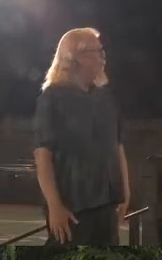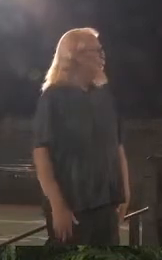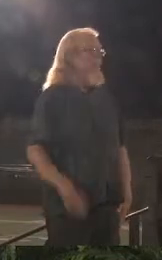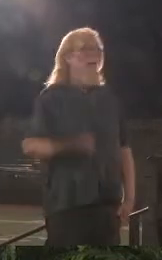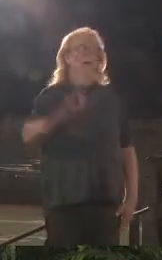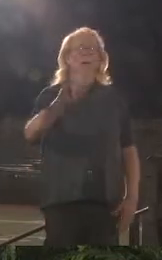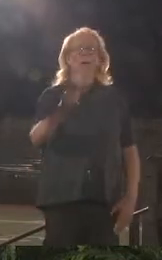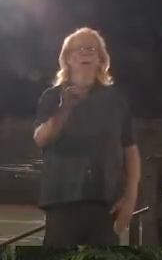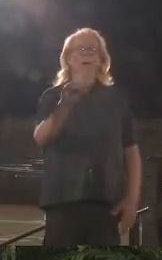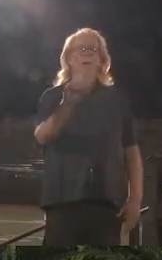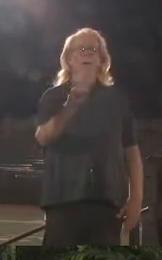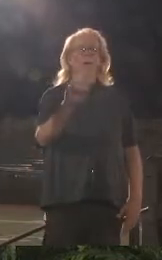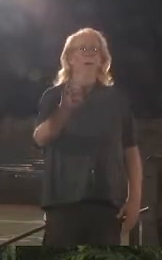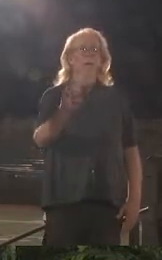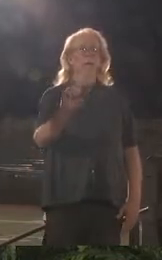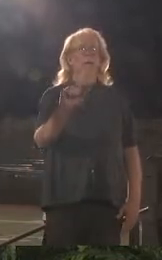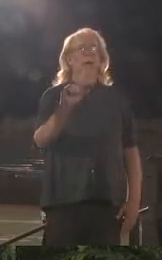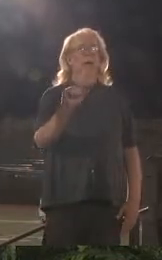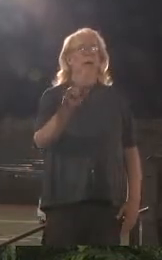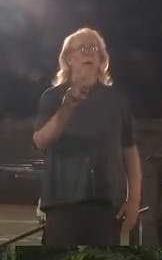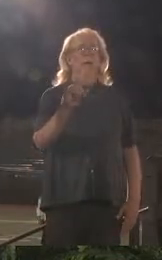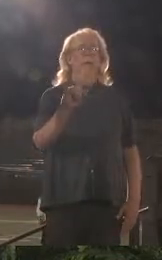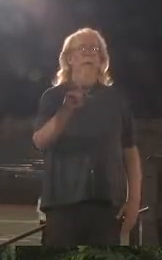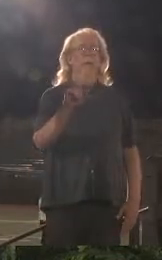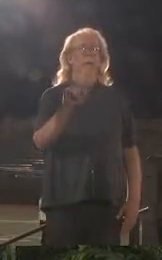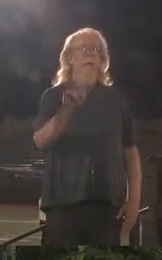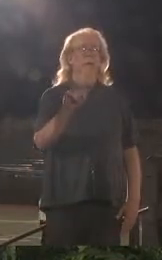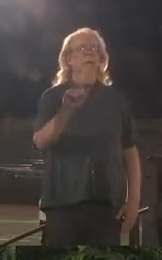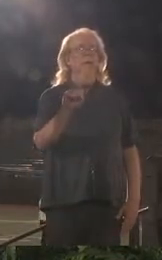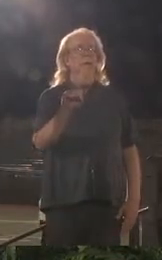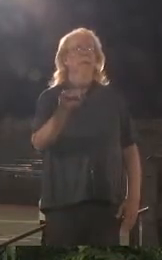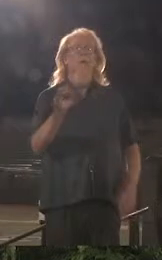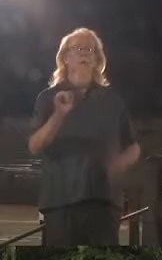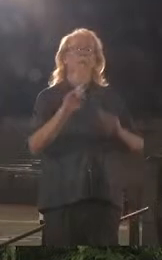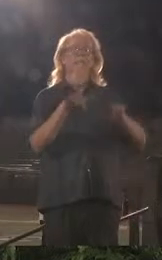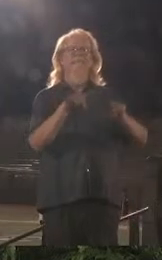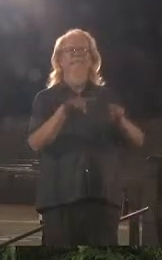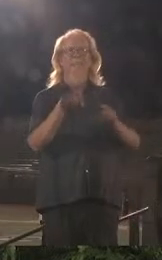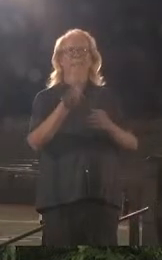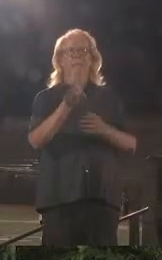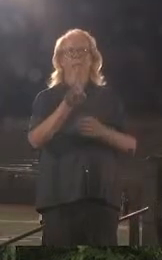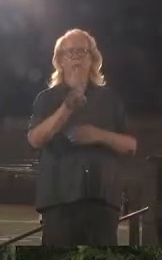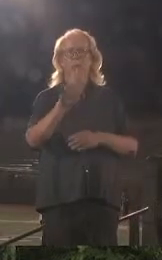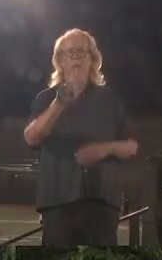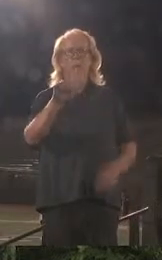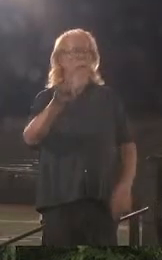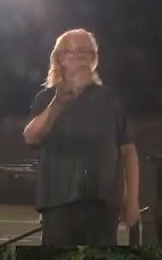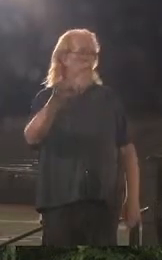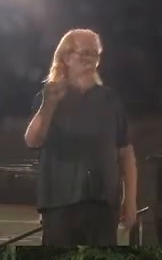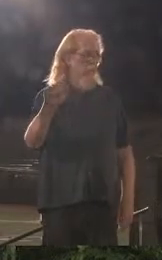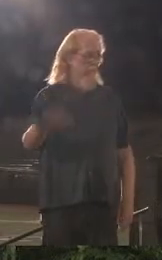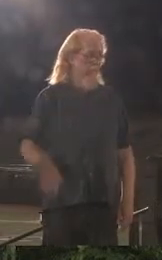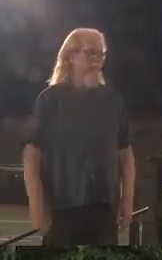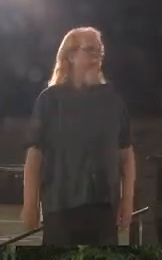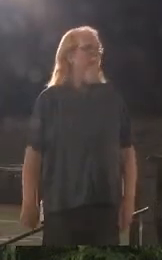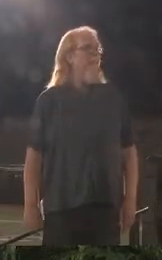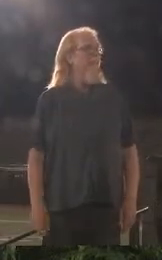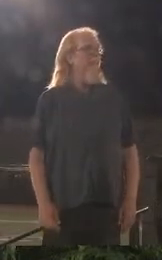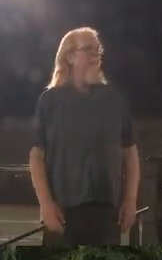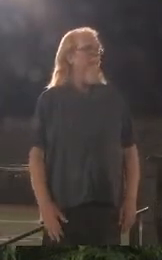Jose Adrian Aviles Elisea will be attending the University of Texas at San Antonio.